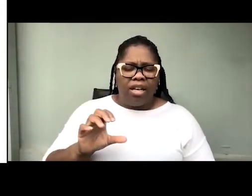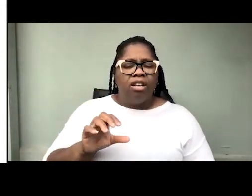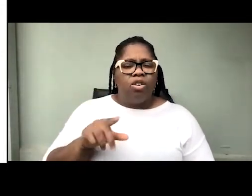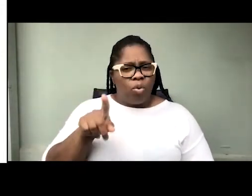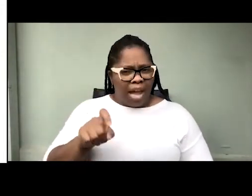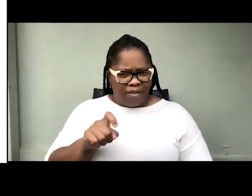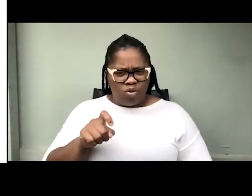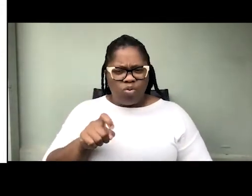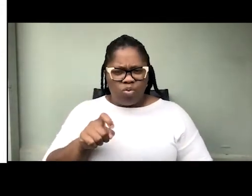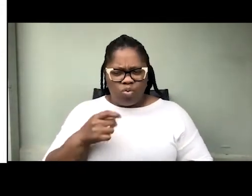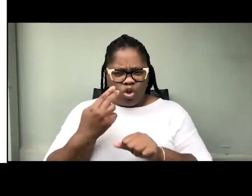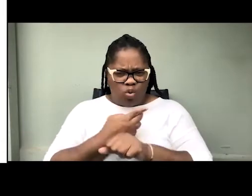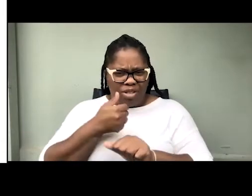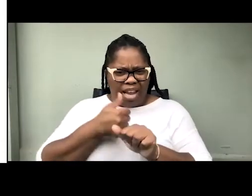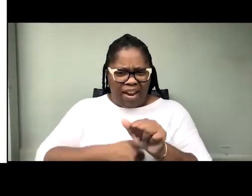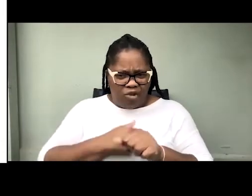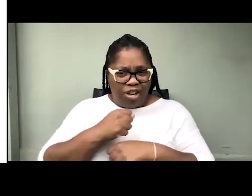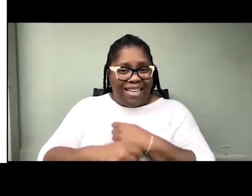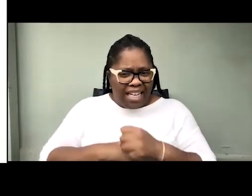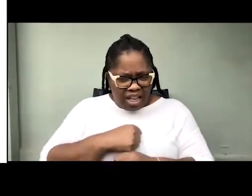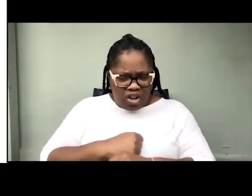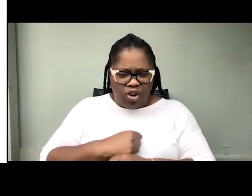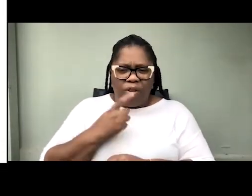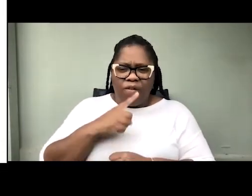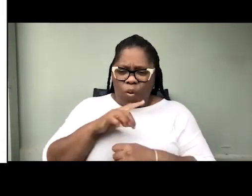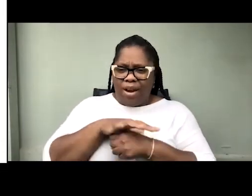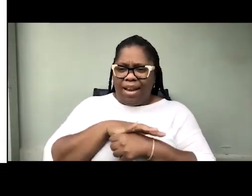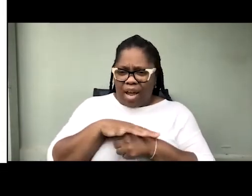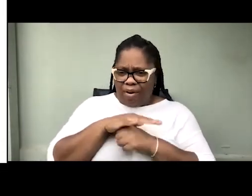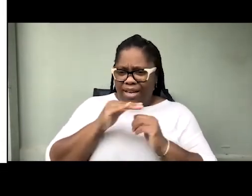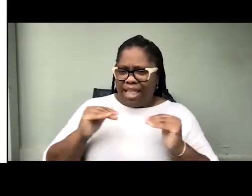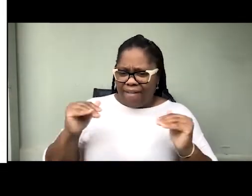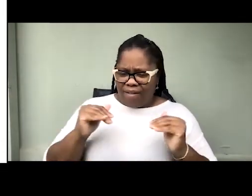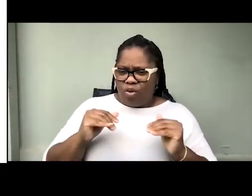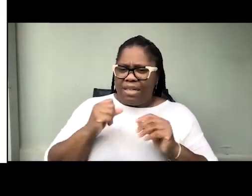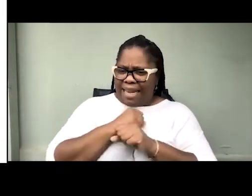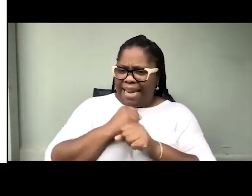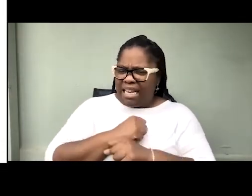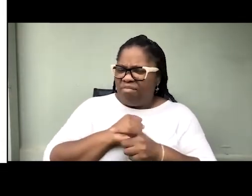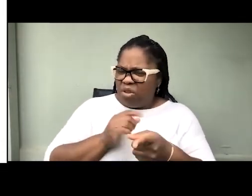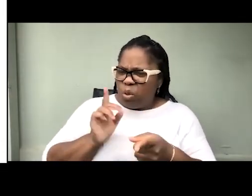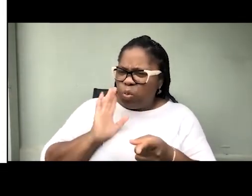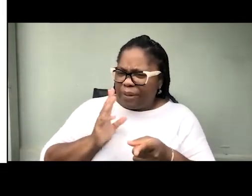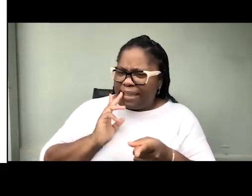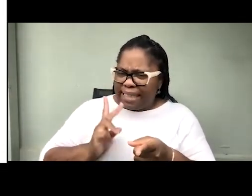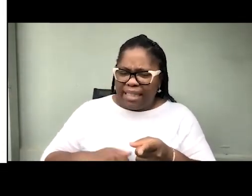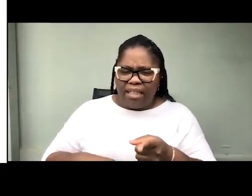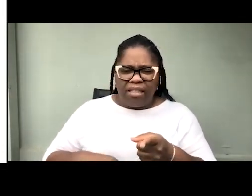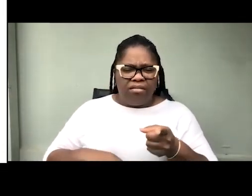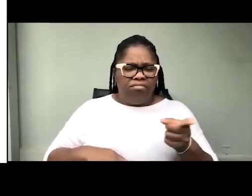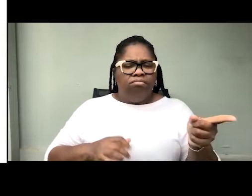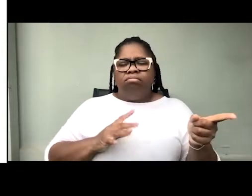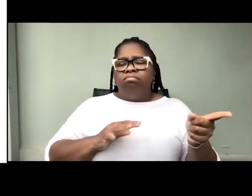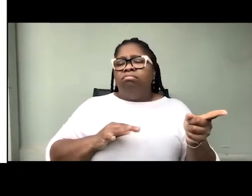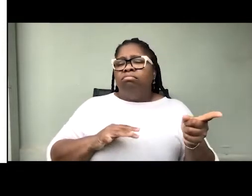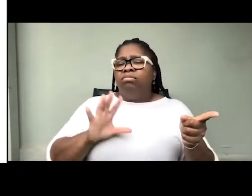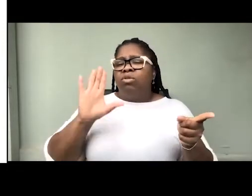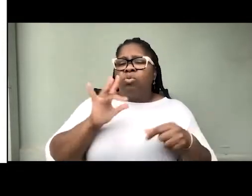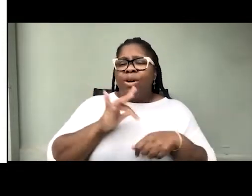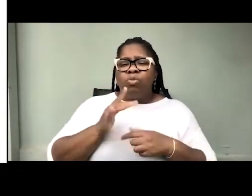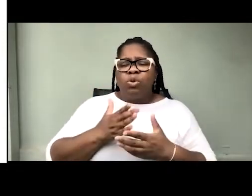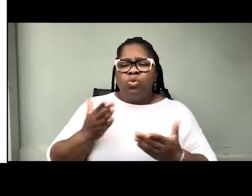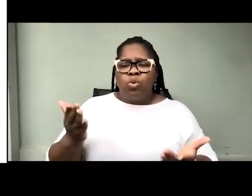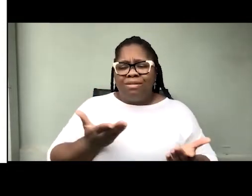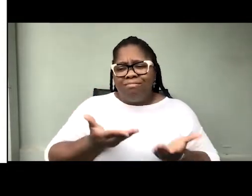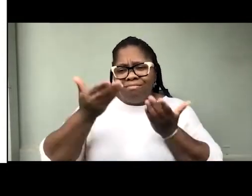year to get county level data. You'll see what I mean when you log on. And this is just a great resource to take to your